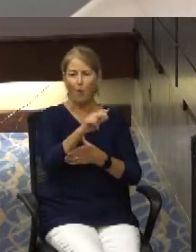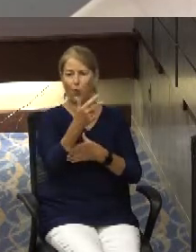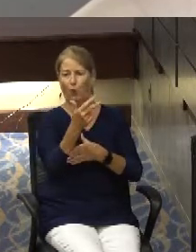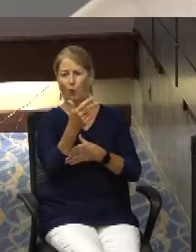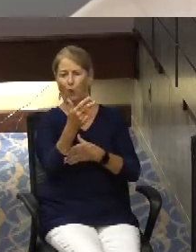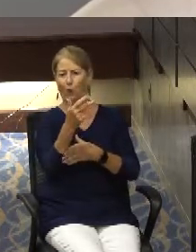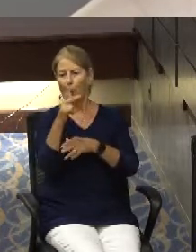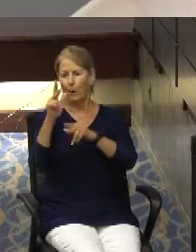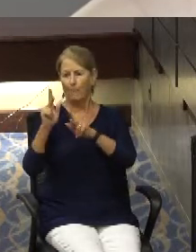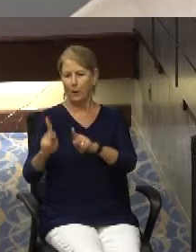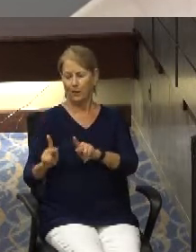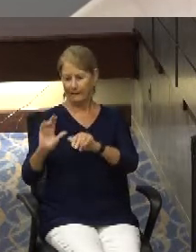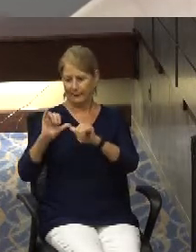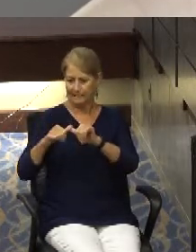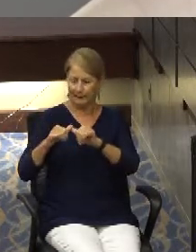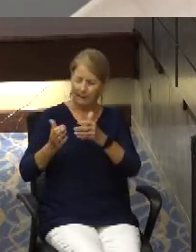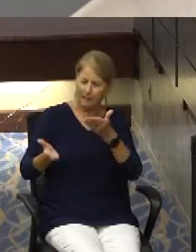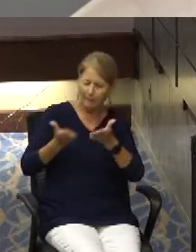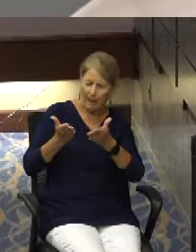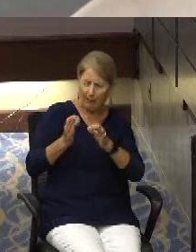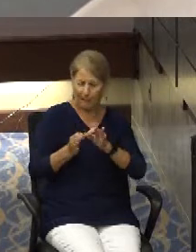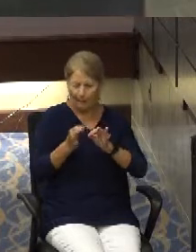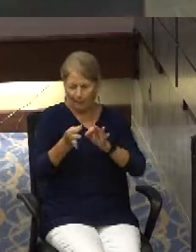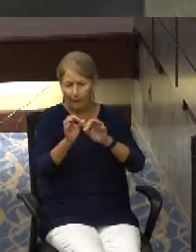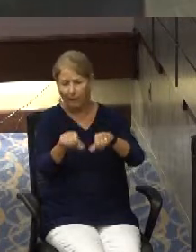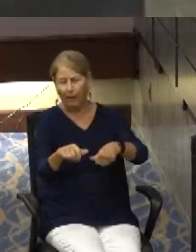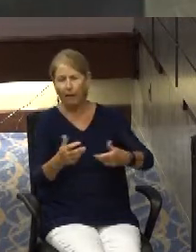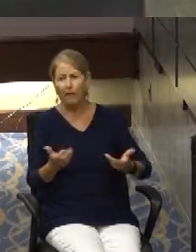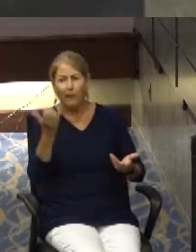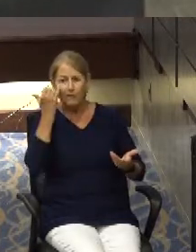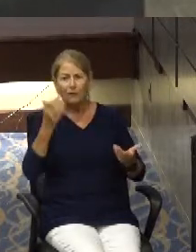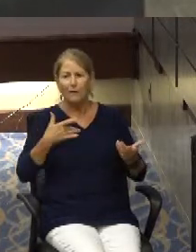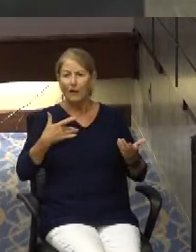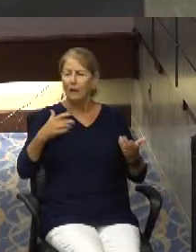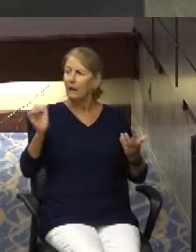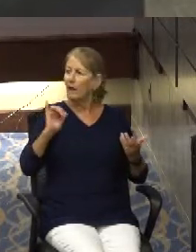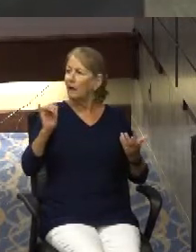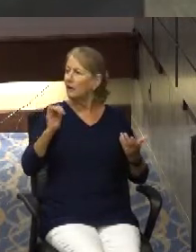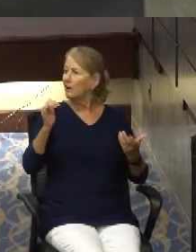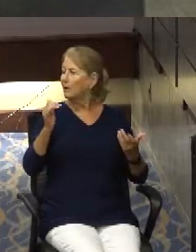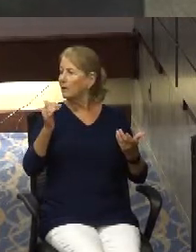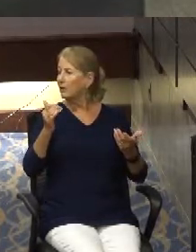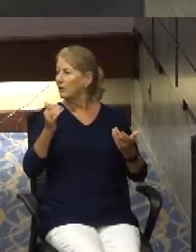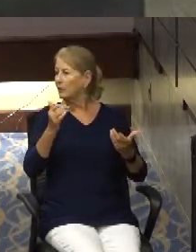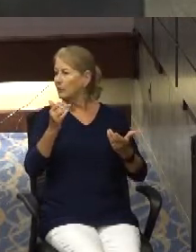engineering side could cause for delays. If you feel like if you learn of something